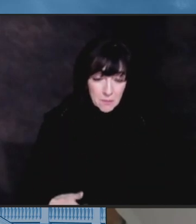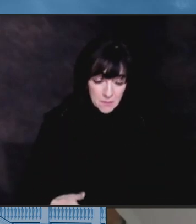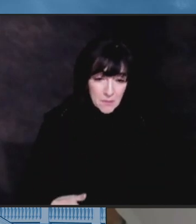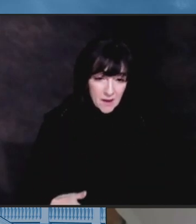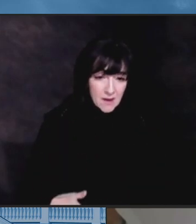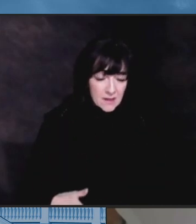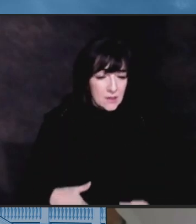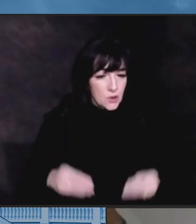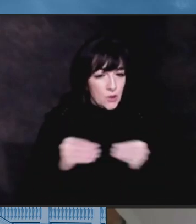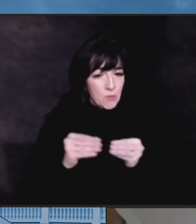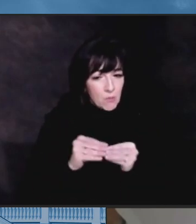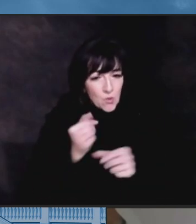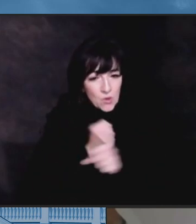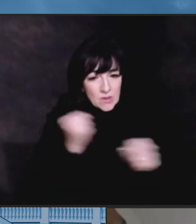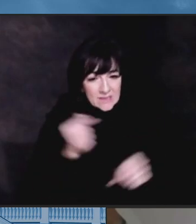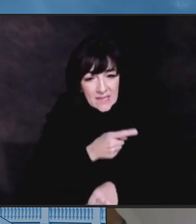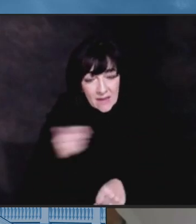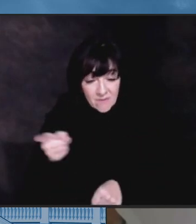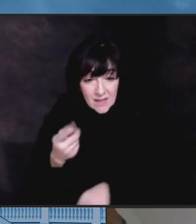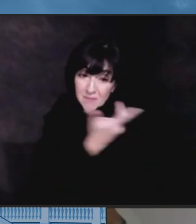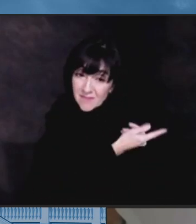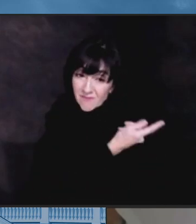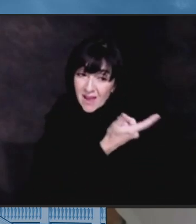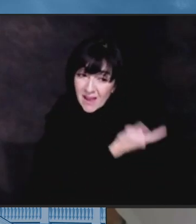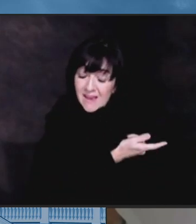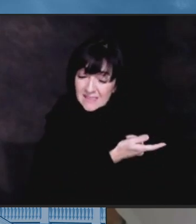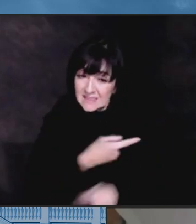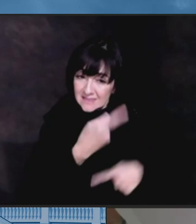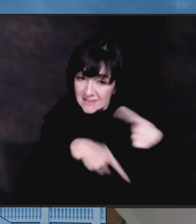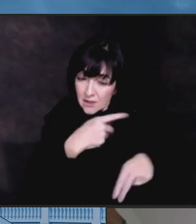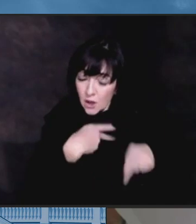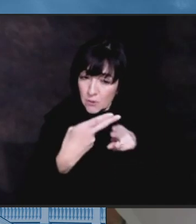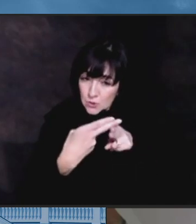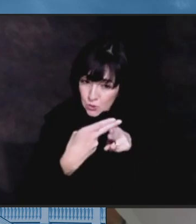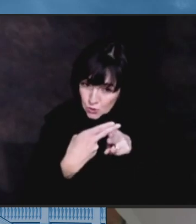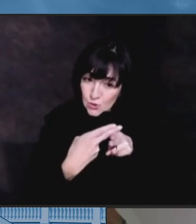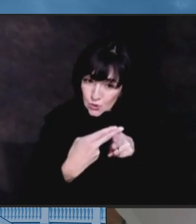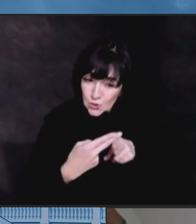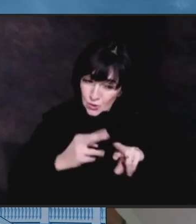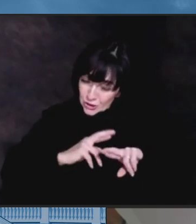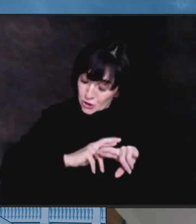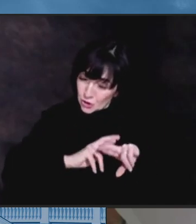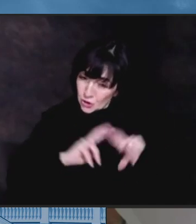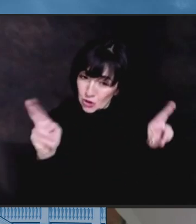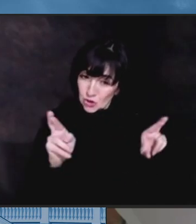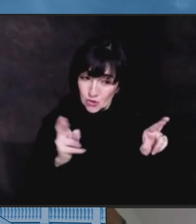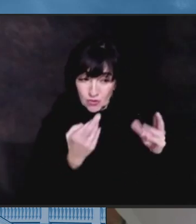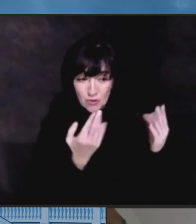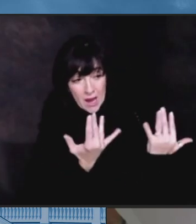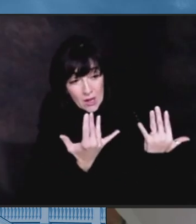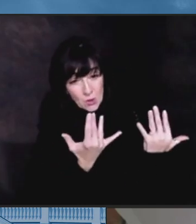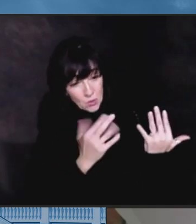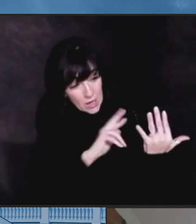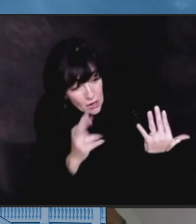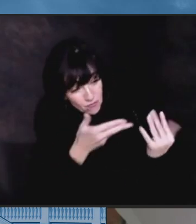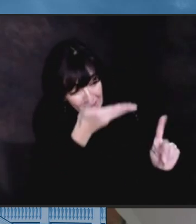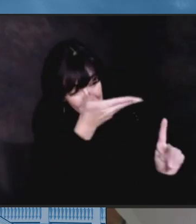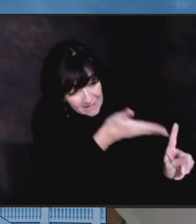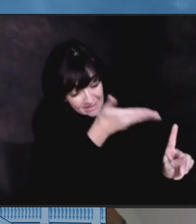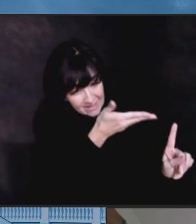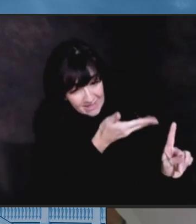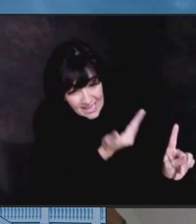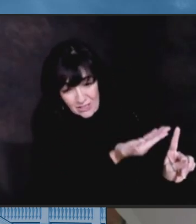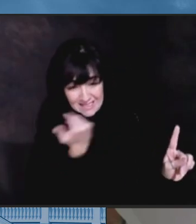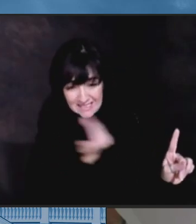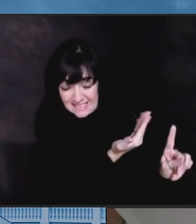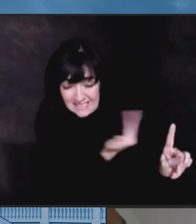A vaccine is coming. There's help on the way. The cavalry's right on the horizon carrying those